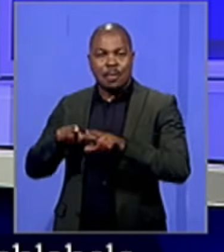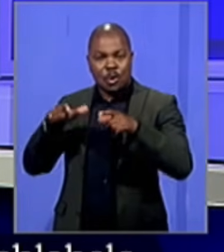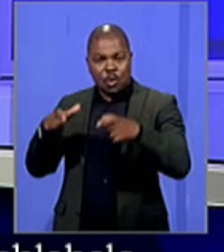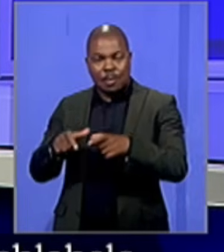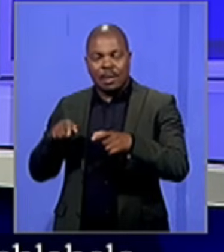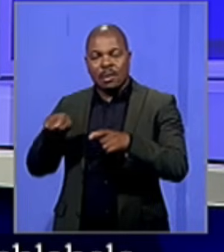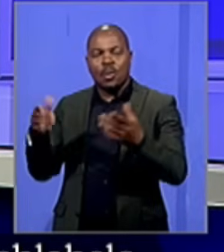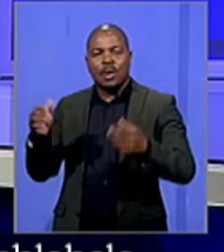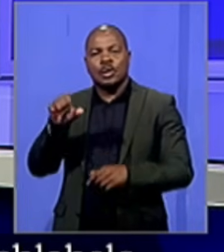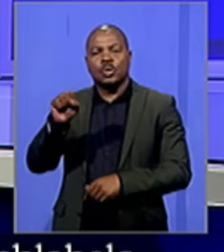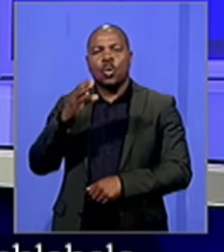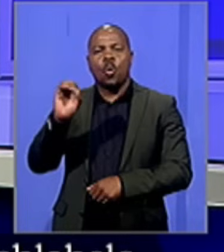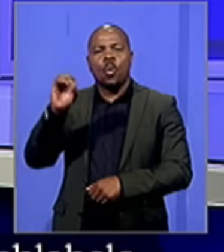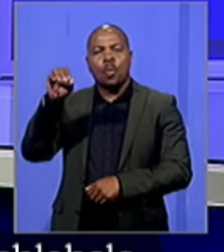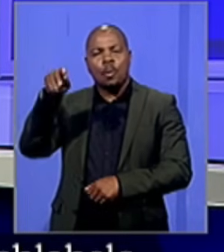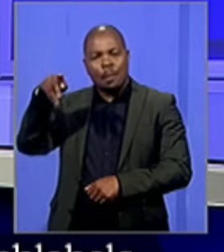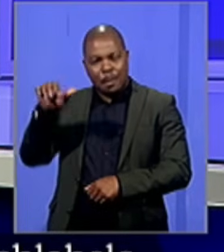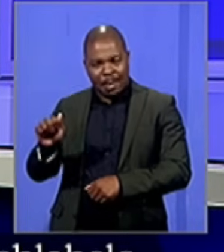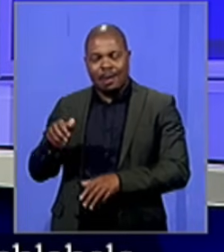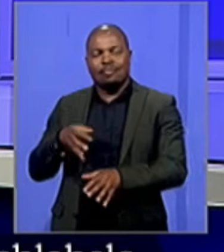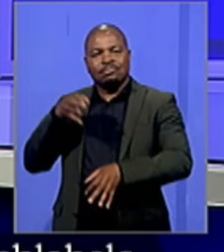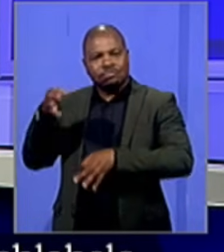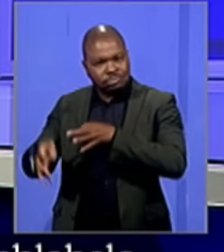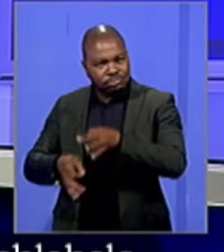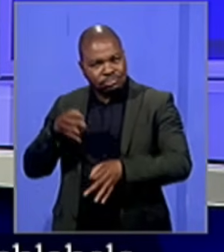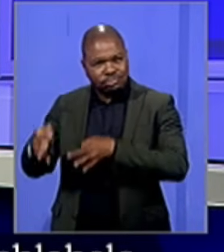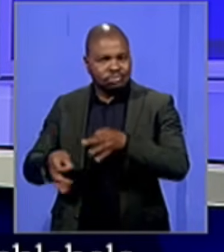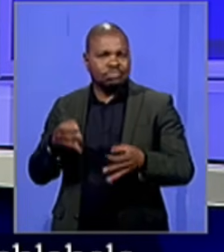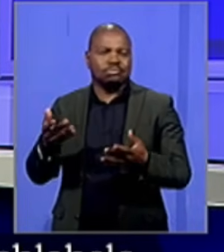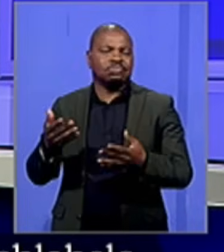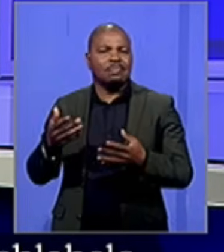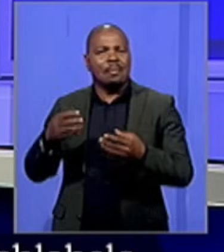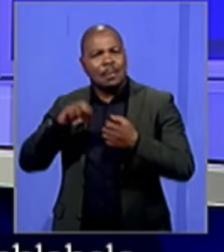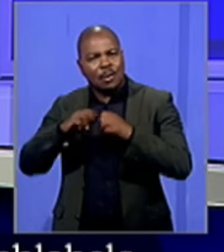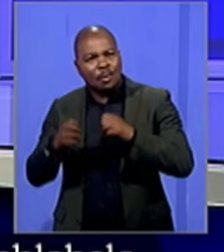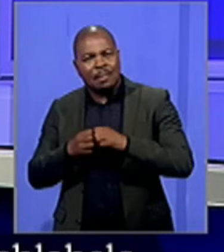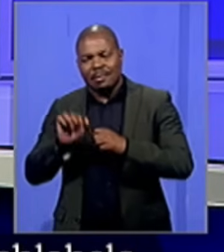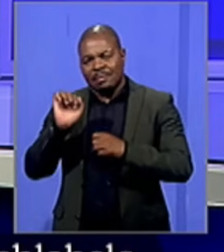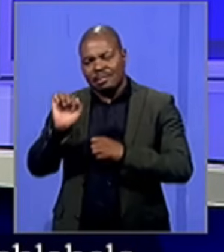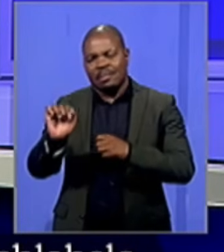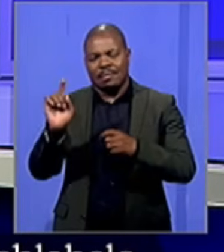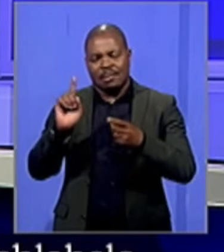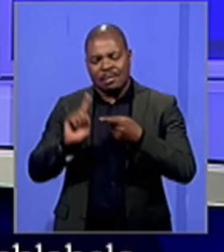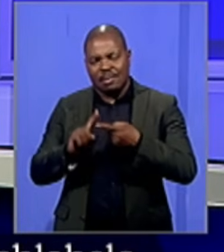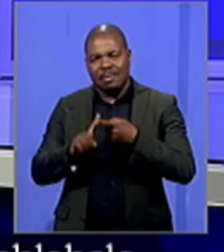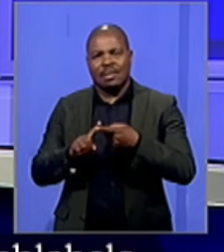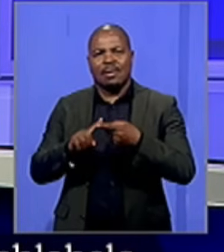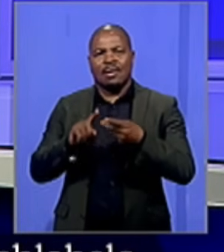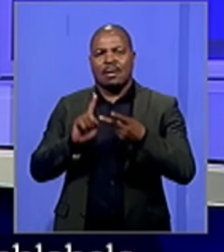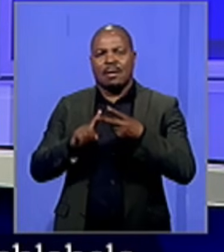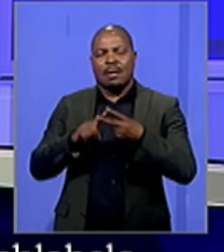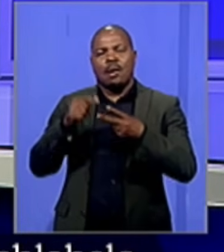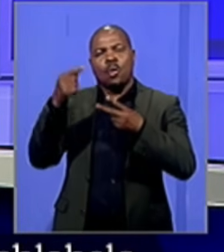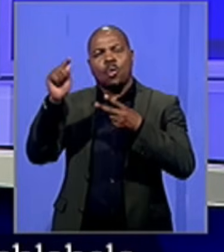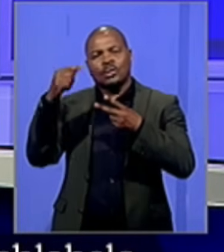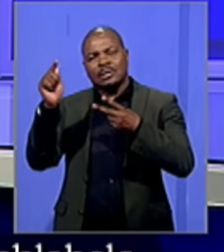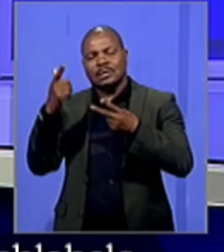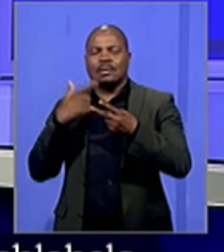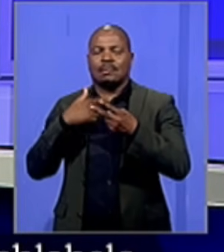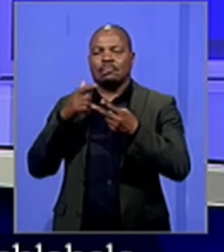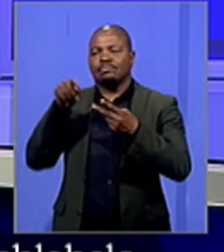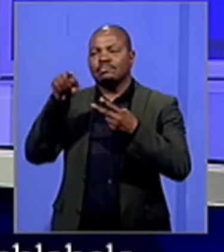ya diakhaonto tša setšhaba e lego Scopa go hlaloša mathata a bona a semolao le kantoro ya molekodi